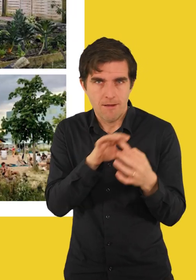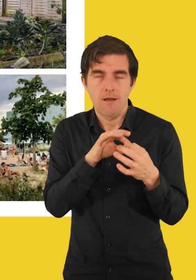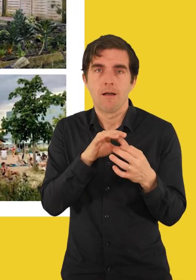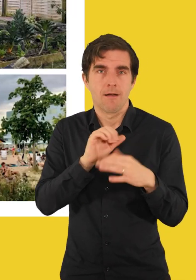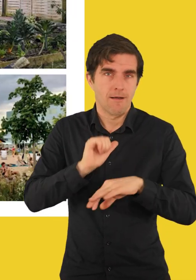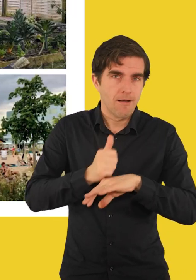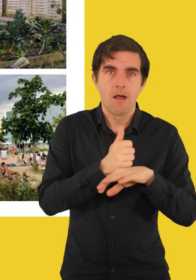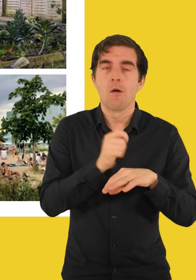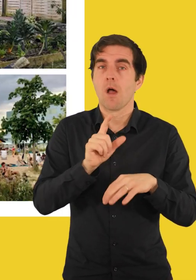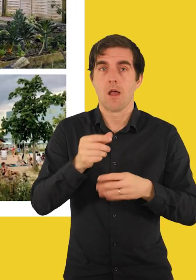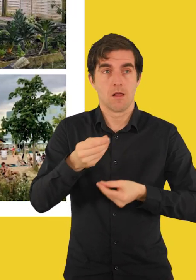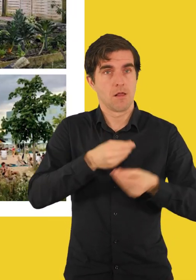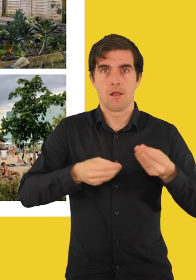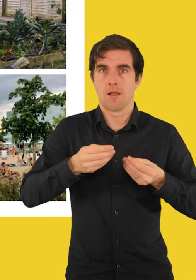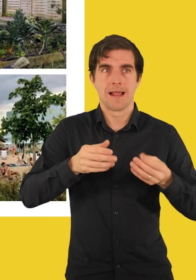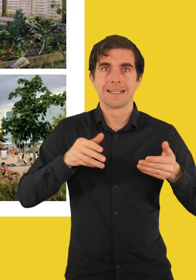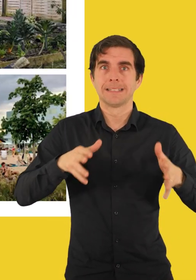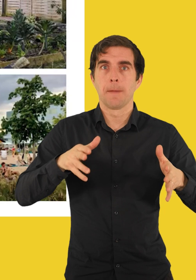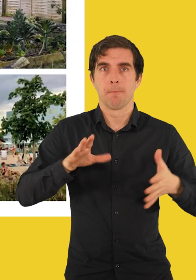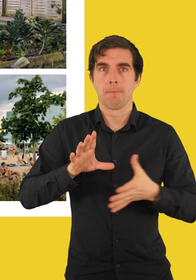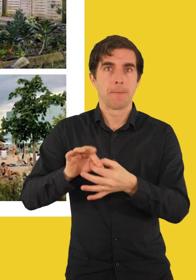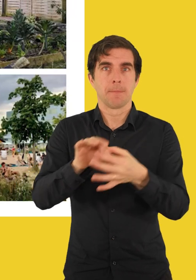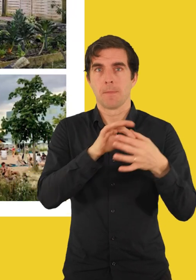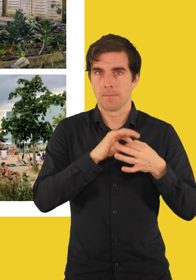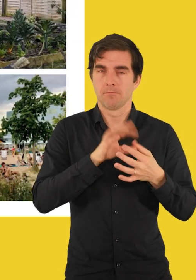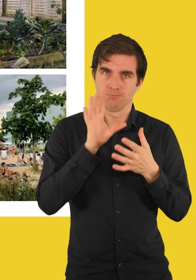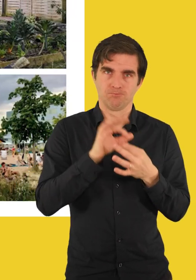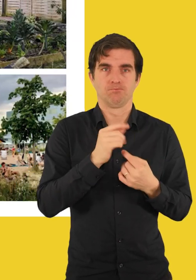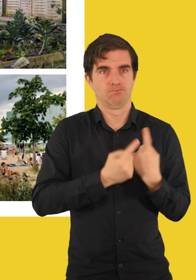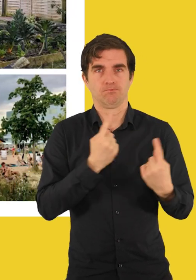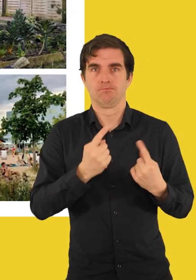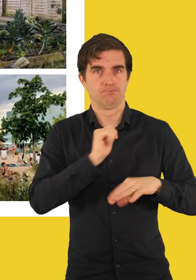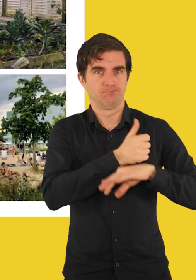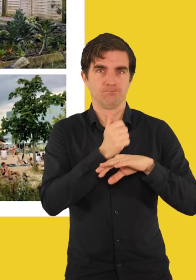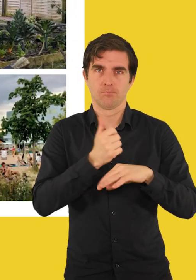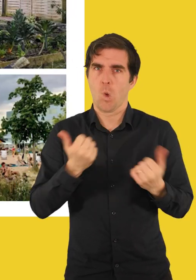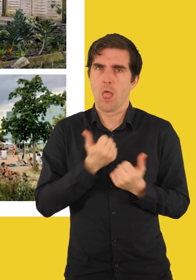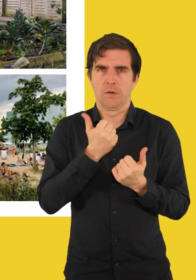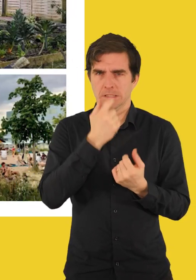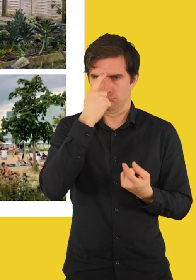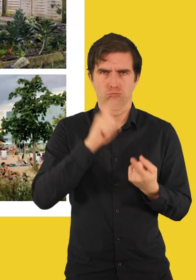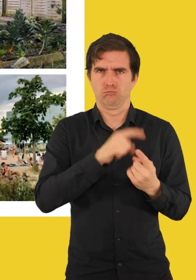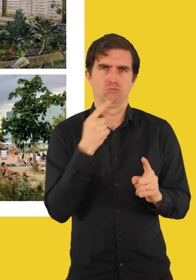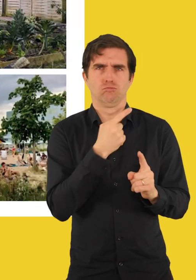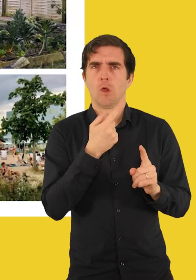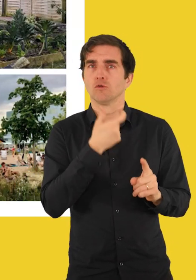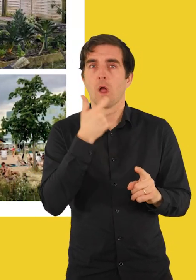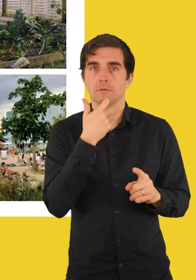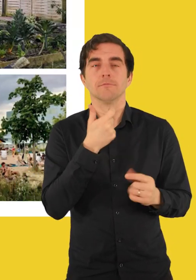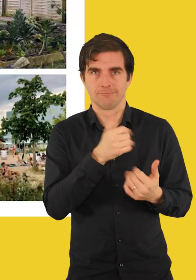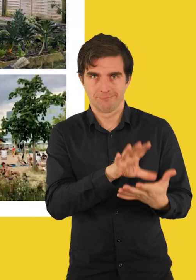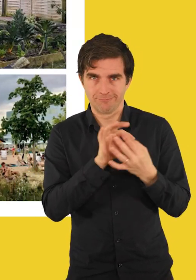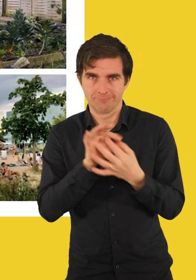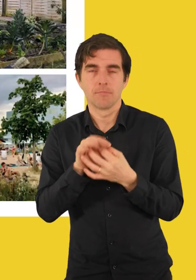see how we can build together an ecosystem for around those Doughnut-minded initiatives in the